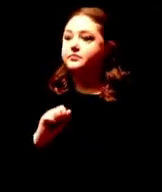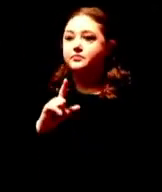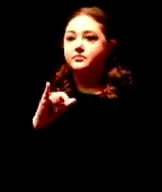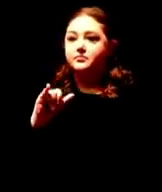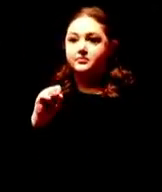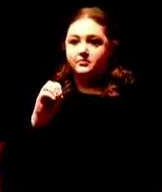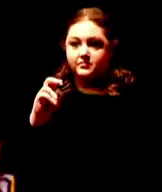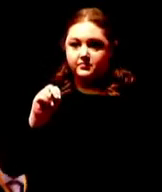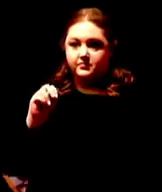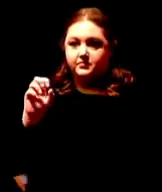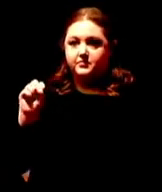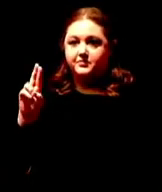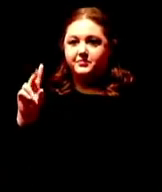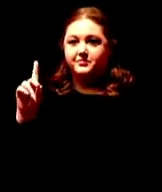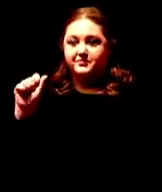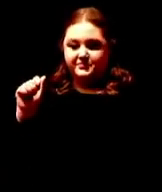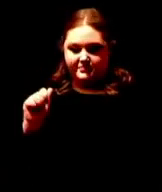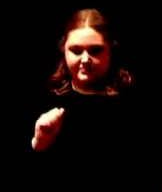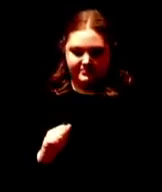Allison Suda.